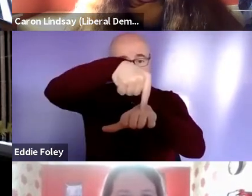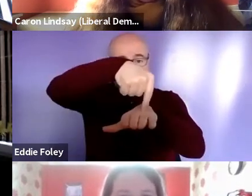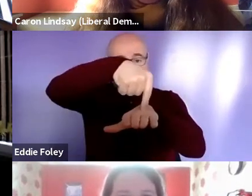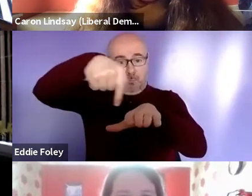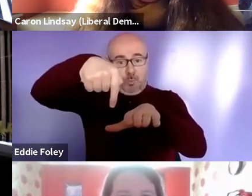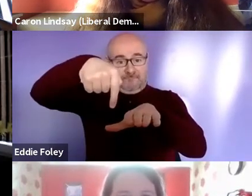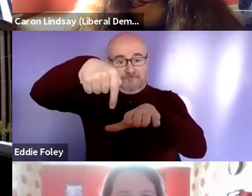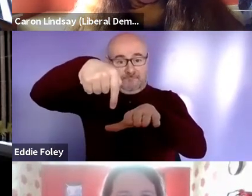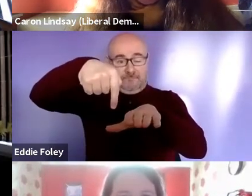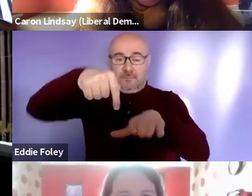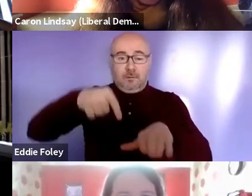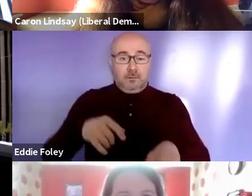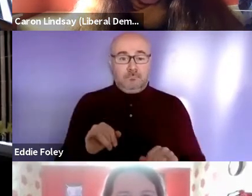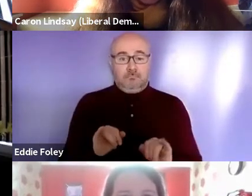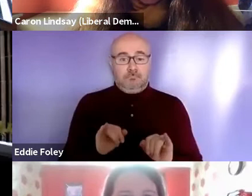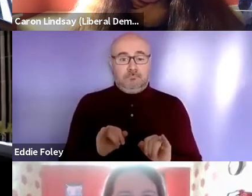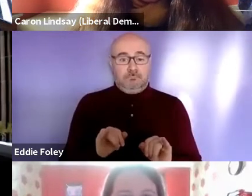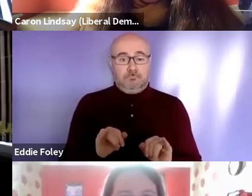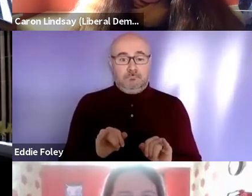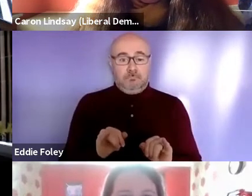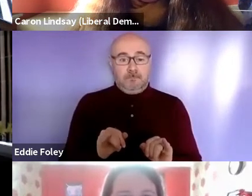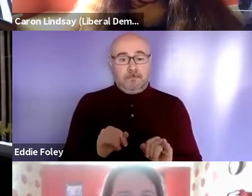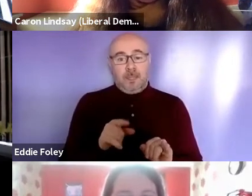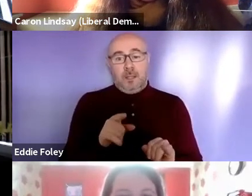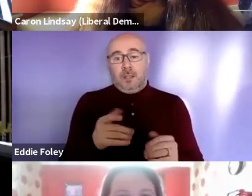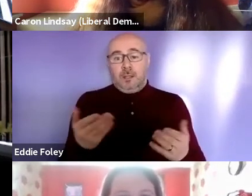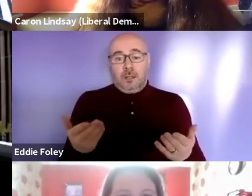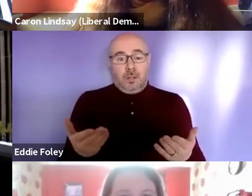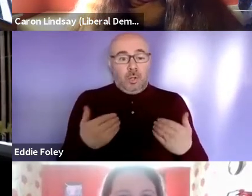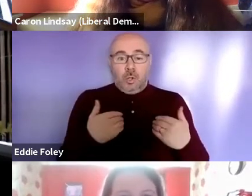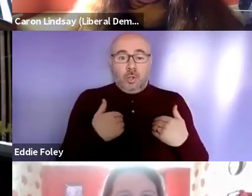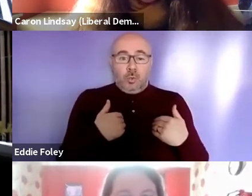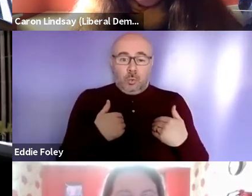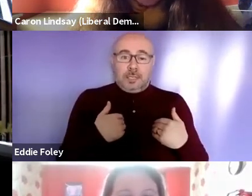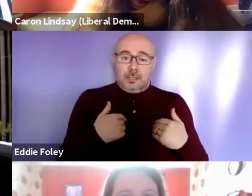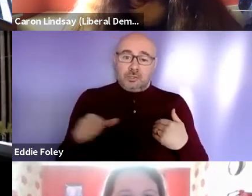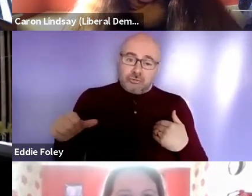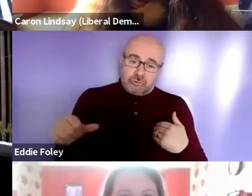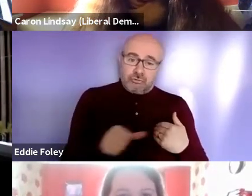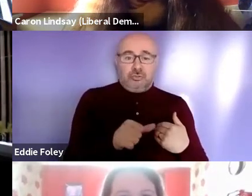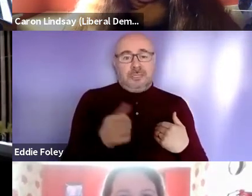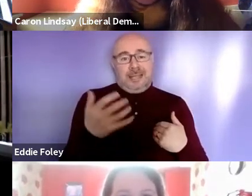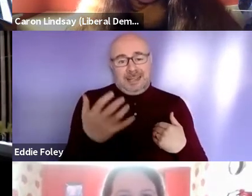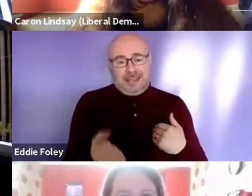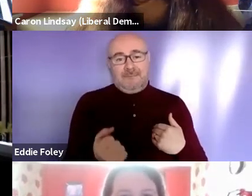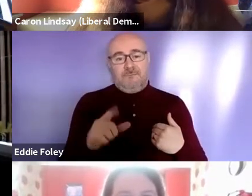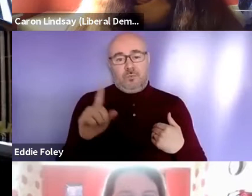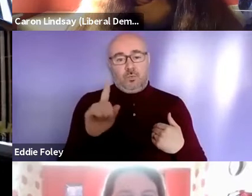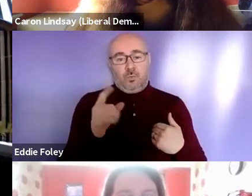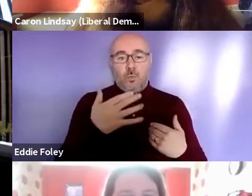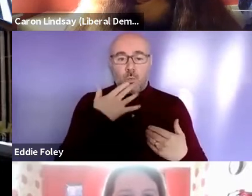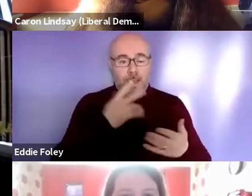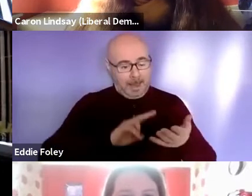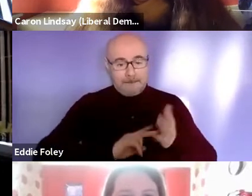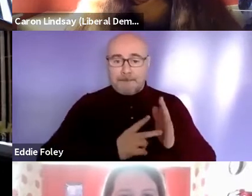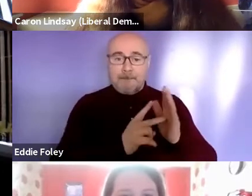initiative has been useful, but you need to have disabled people in right at the start when you're making these plans to